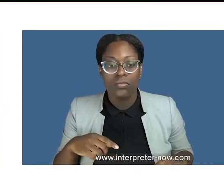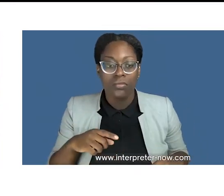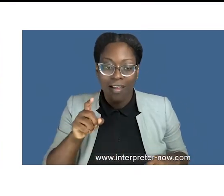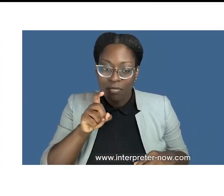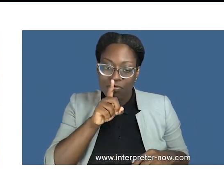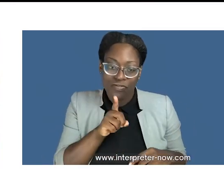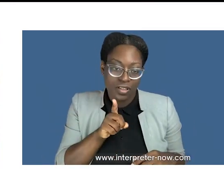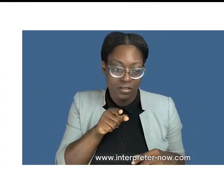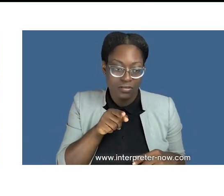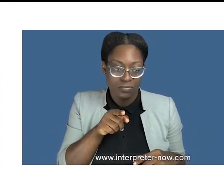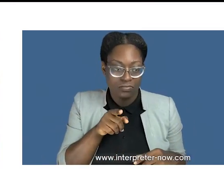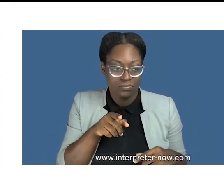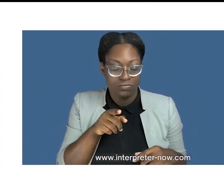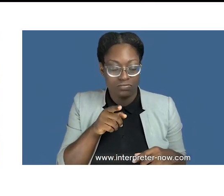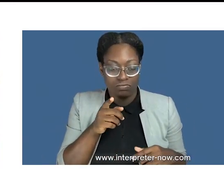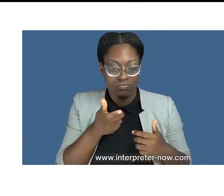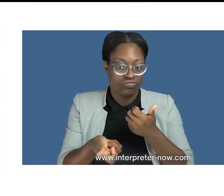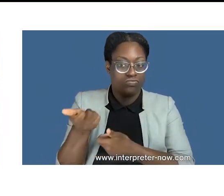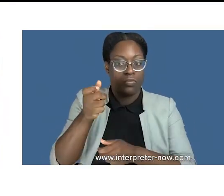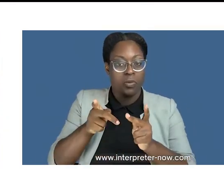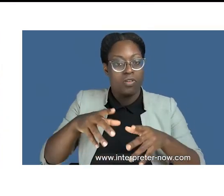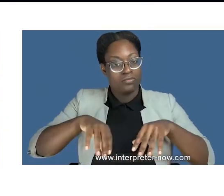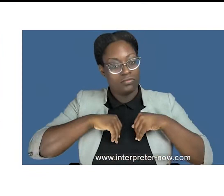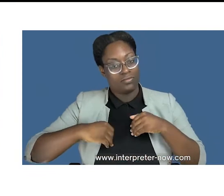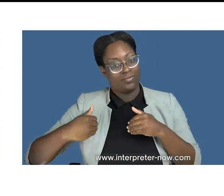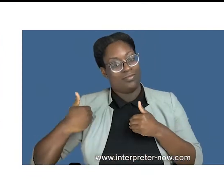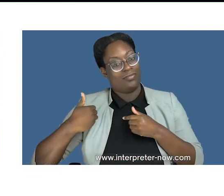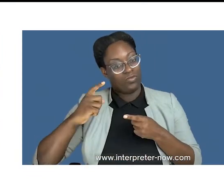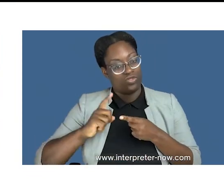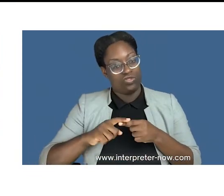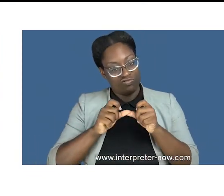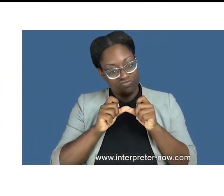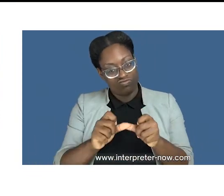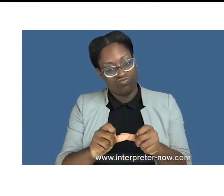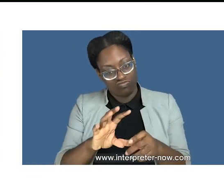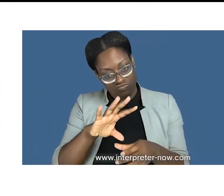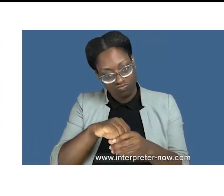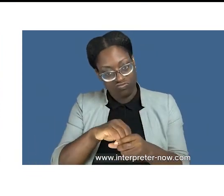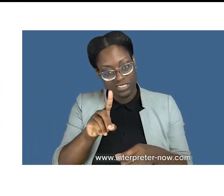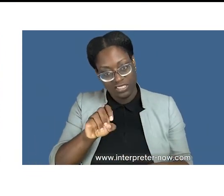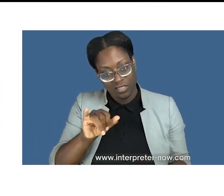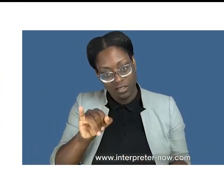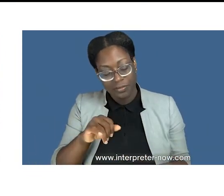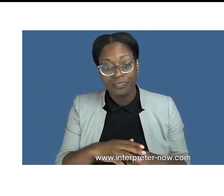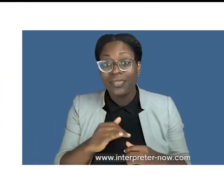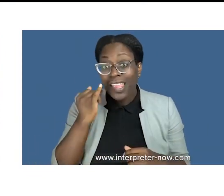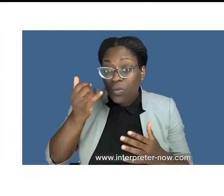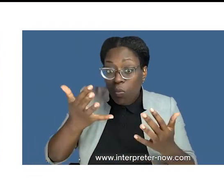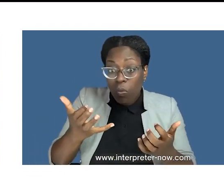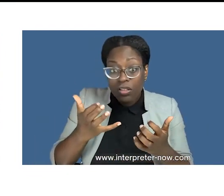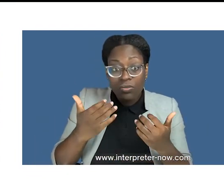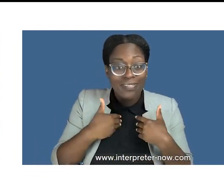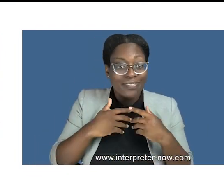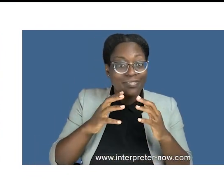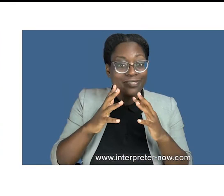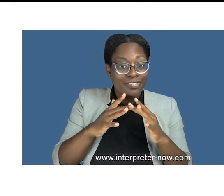it's a priority, but embedding it into your accountability. If your priority is to